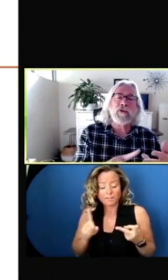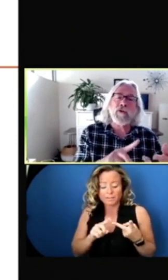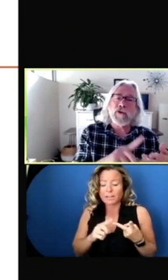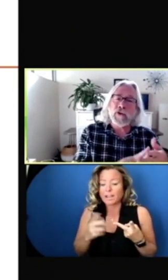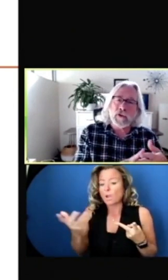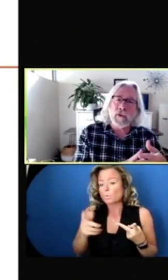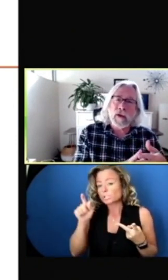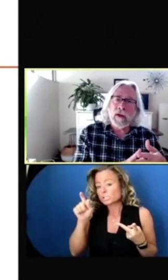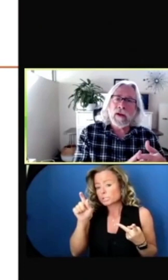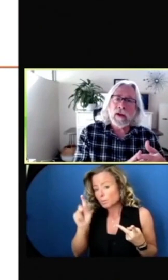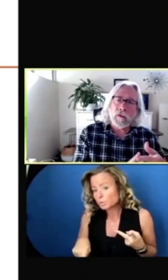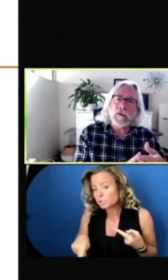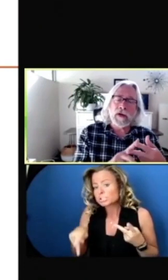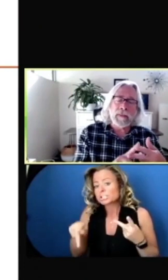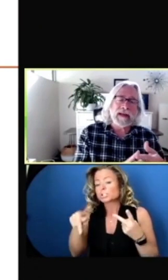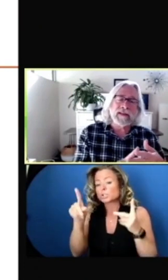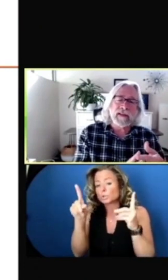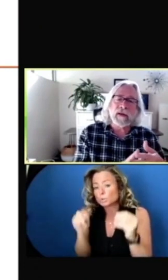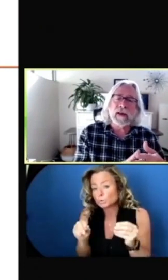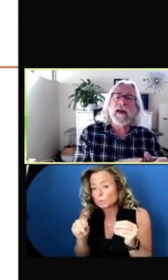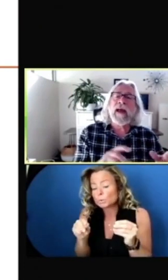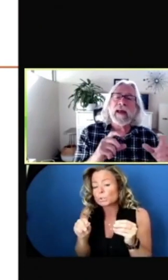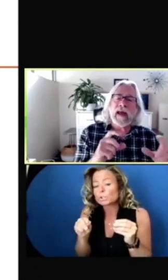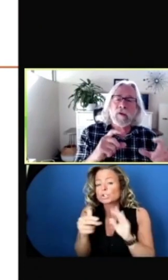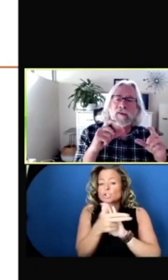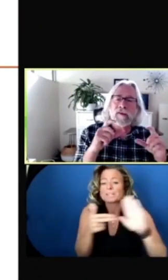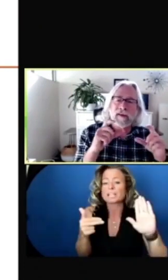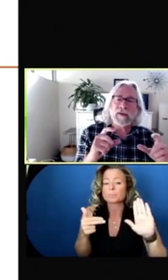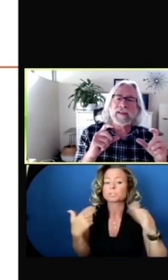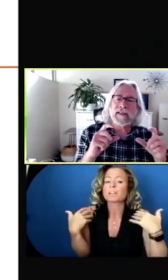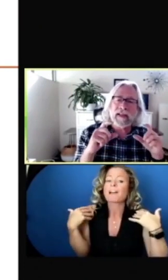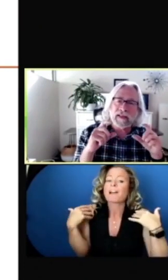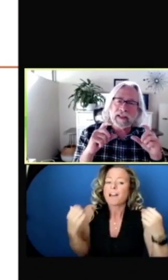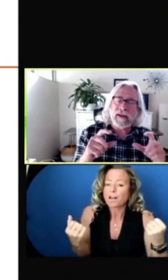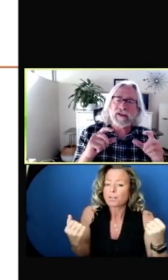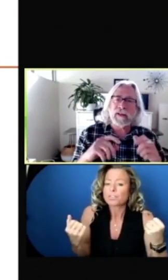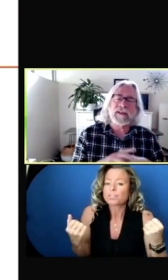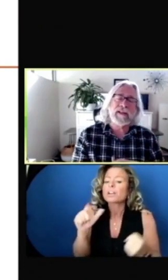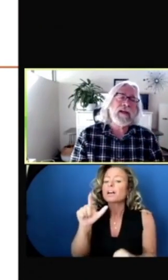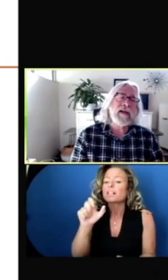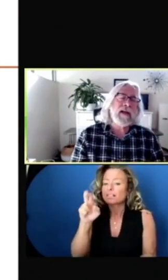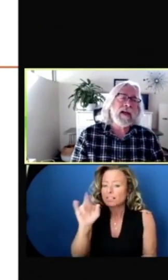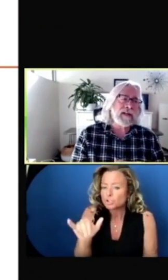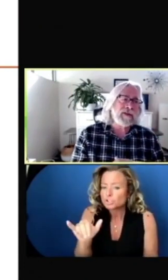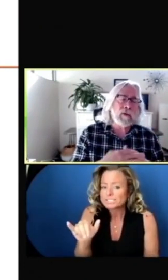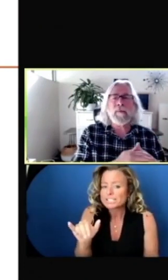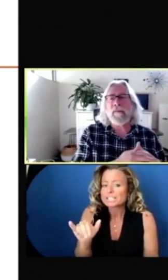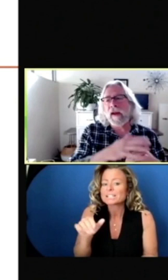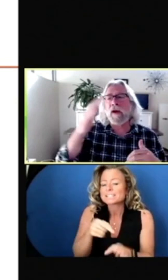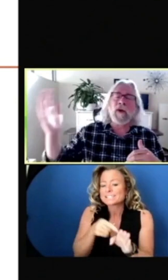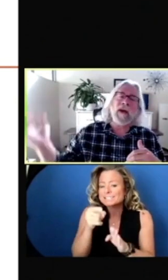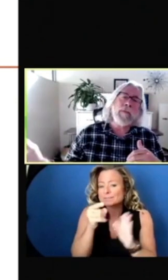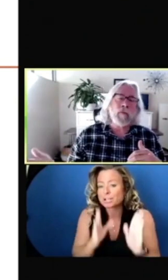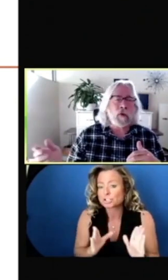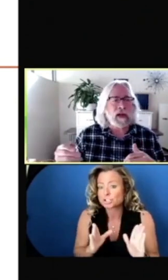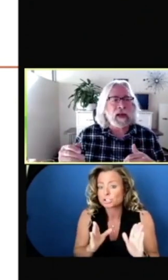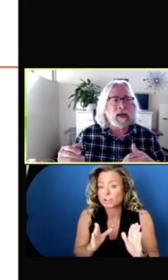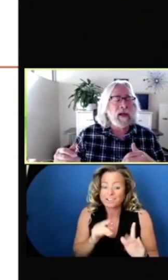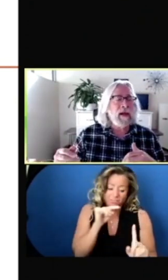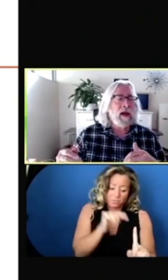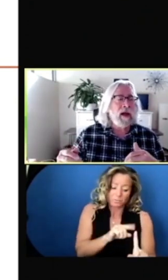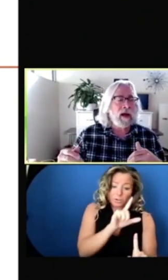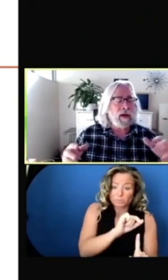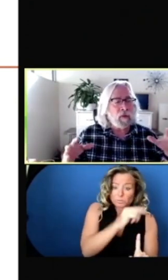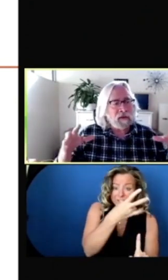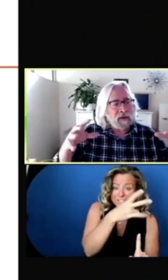be able to do in order to be considered a health literacy specialist? And so from there, we have been